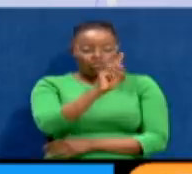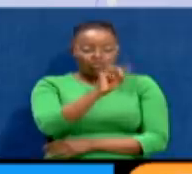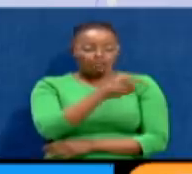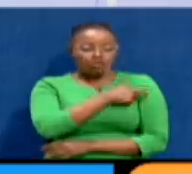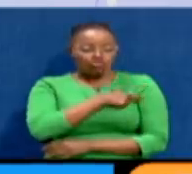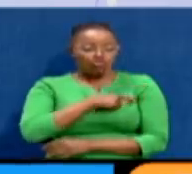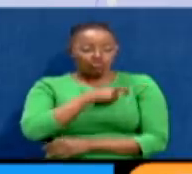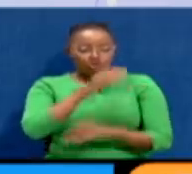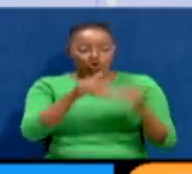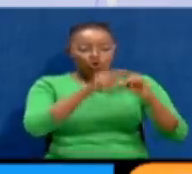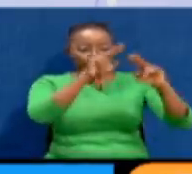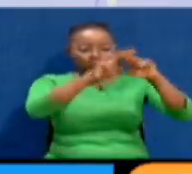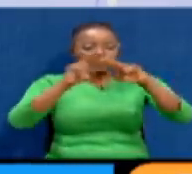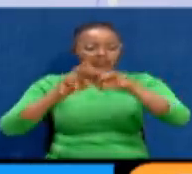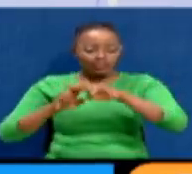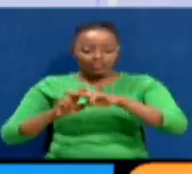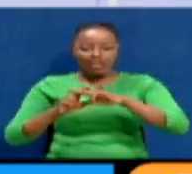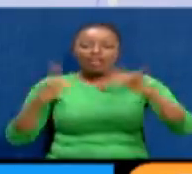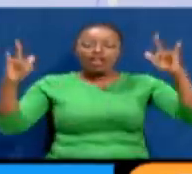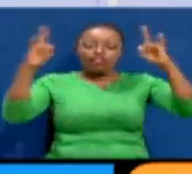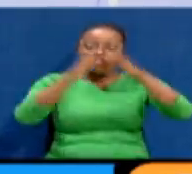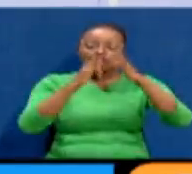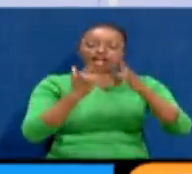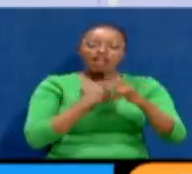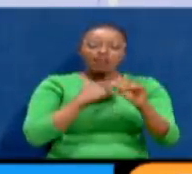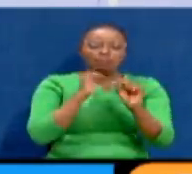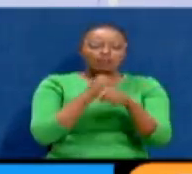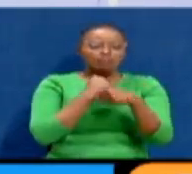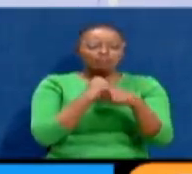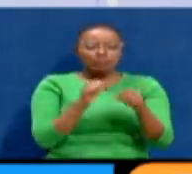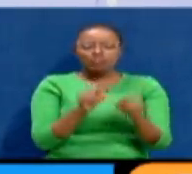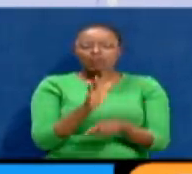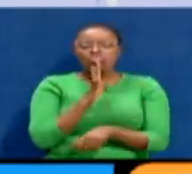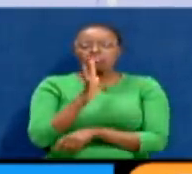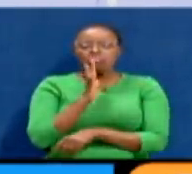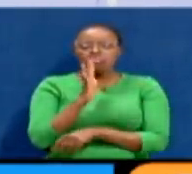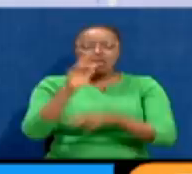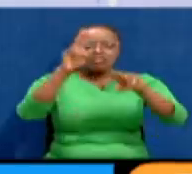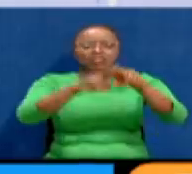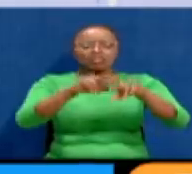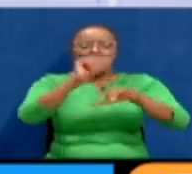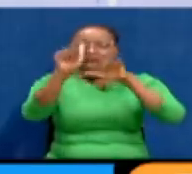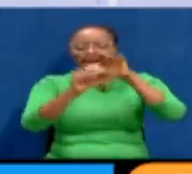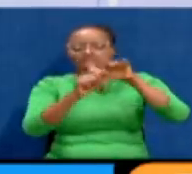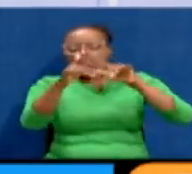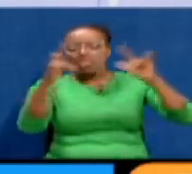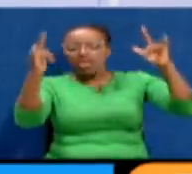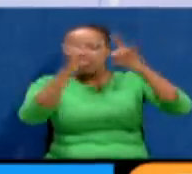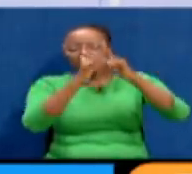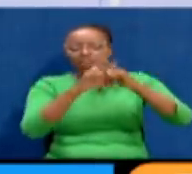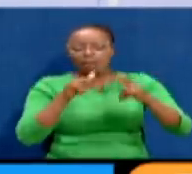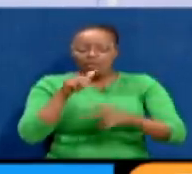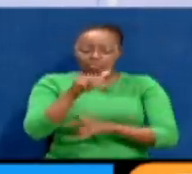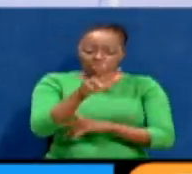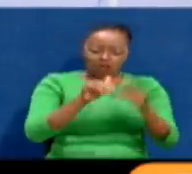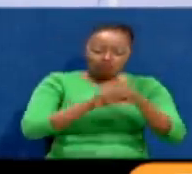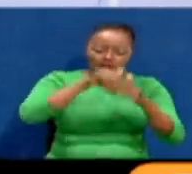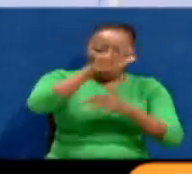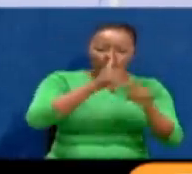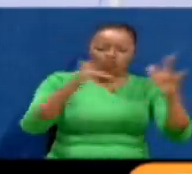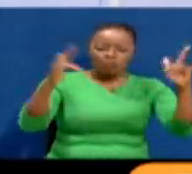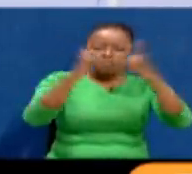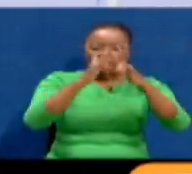and they were all seated under tents. So I could not also speak and sit under tent. I walked out of the tent and